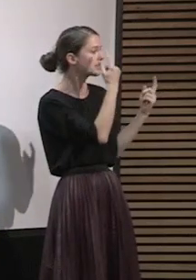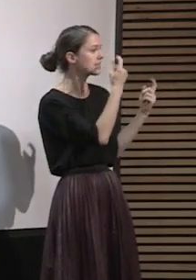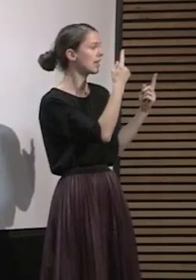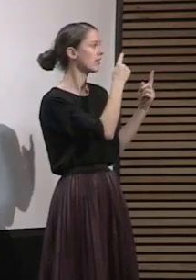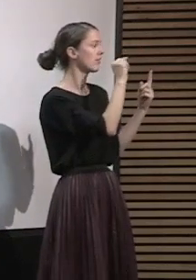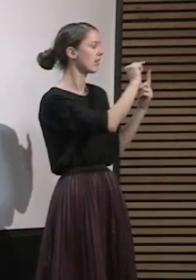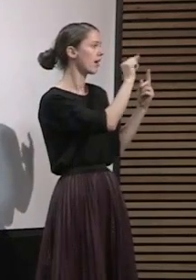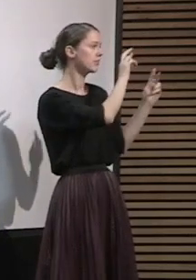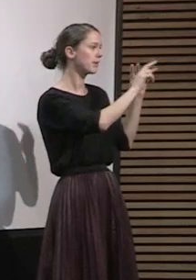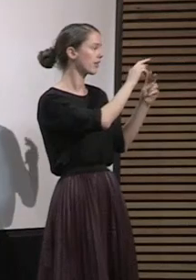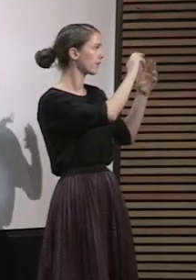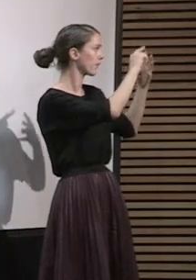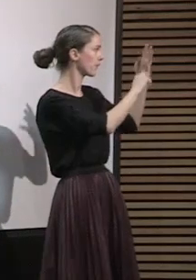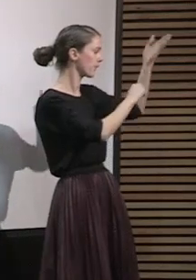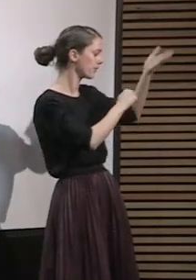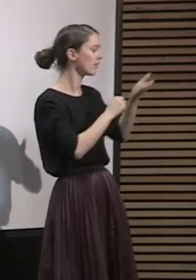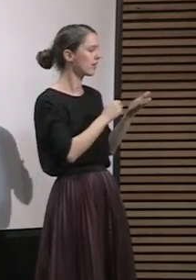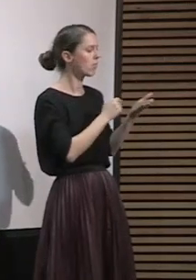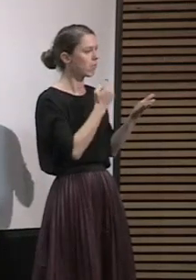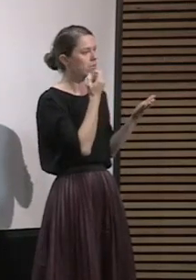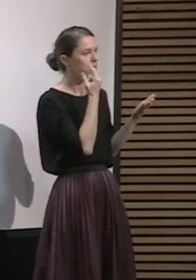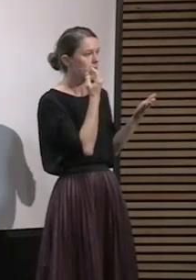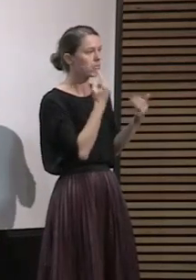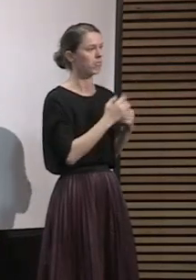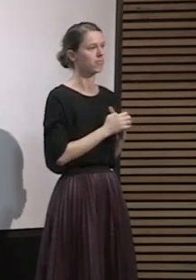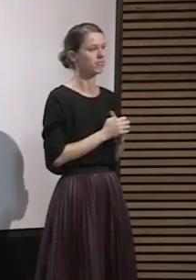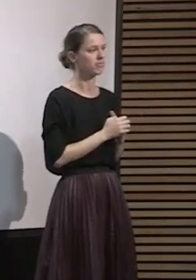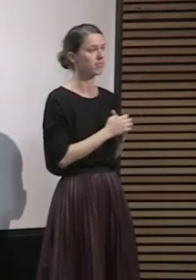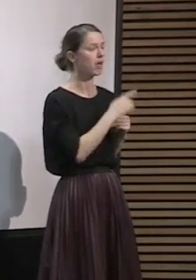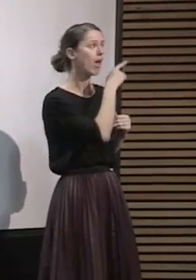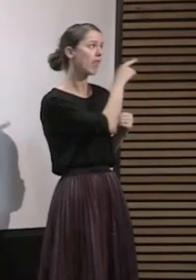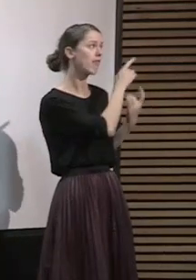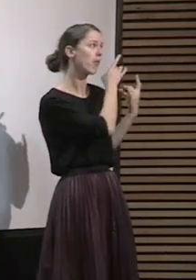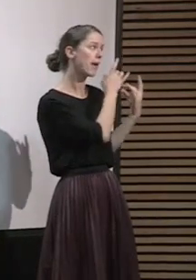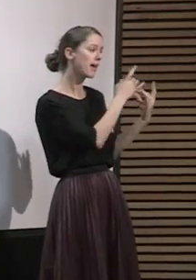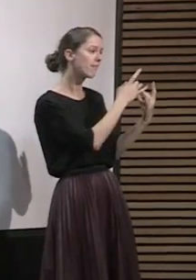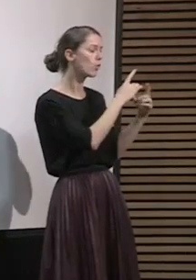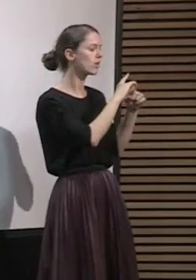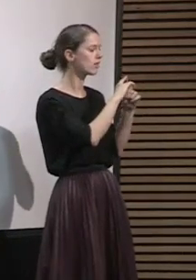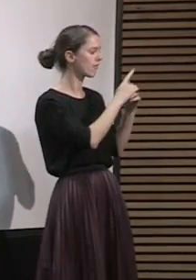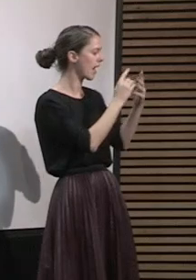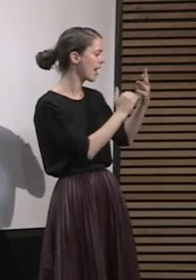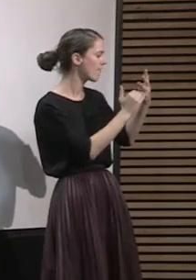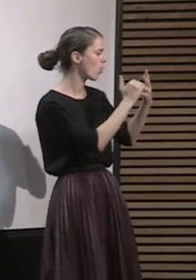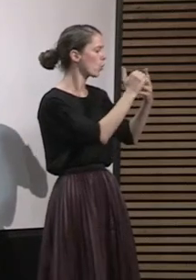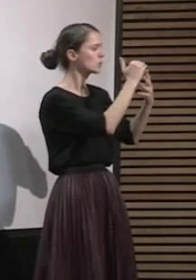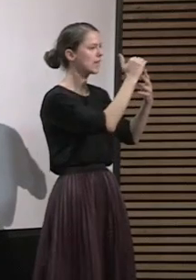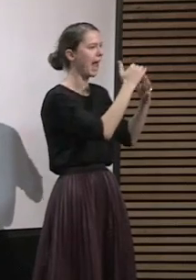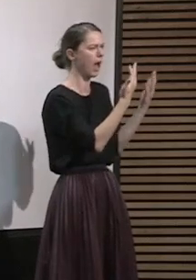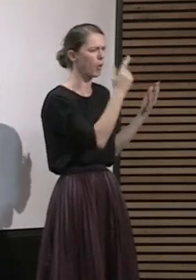to factor in. It's one of the reasons I did highlight that they have done preparatory work around the different settings New Zealand might be